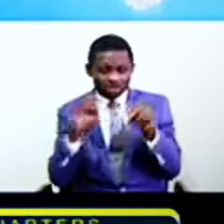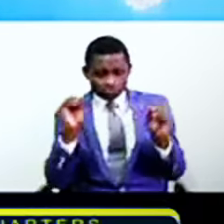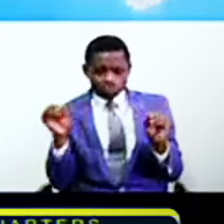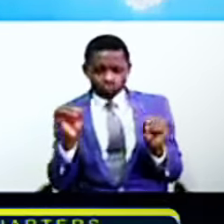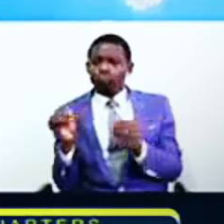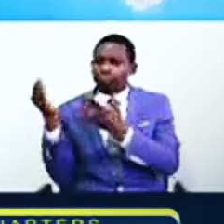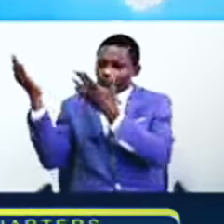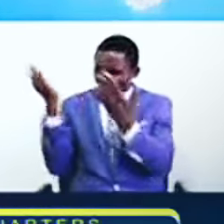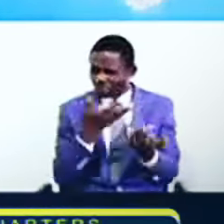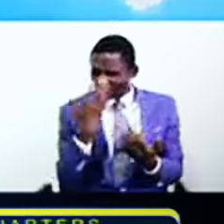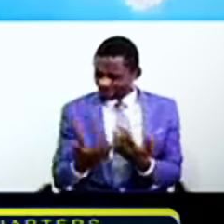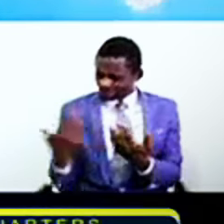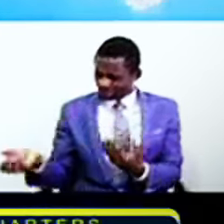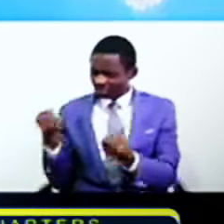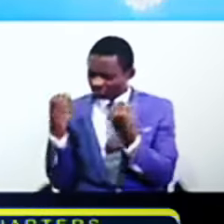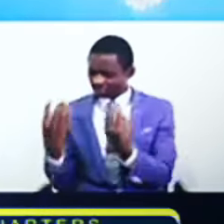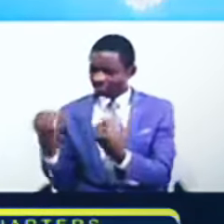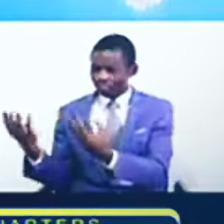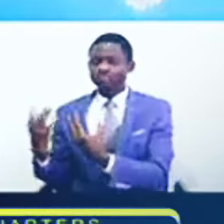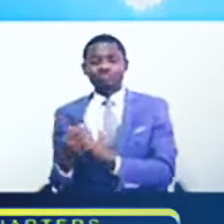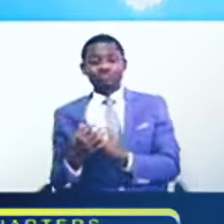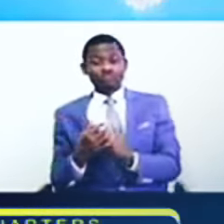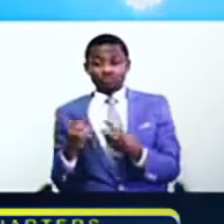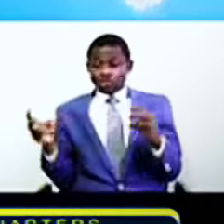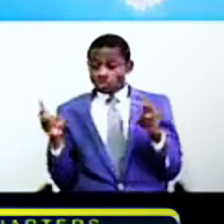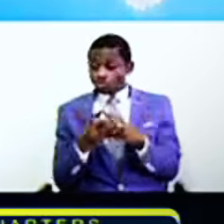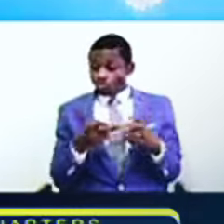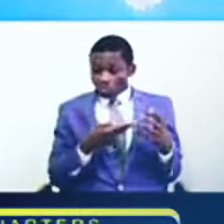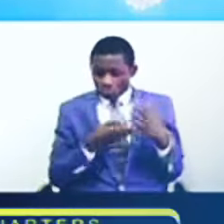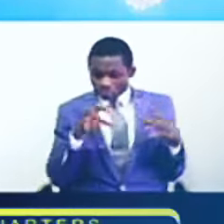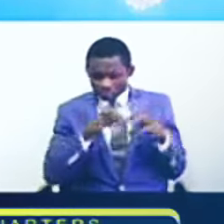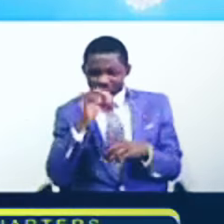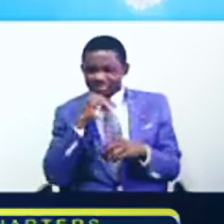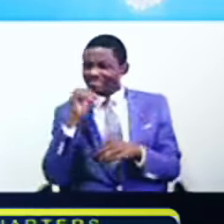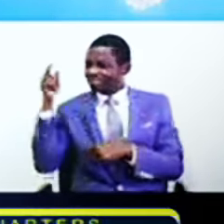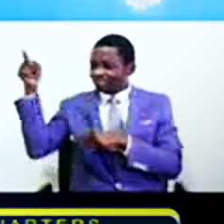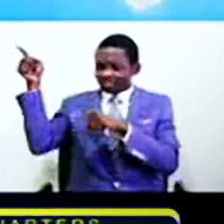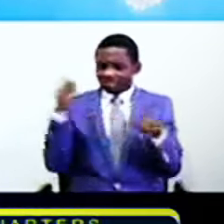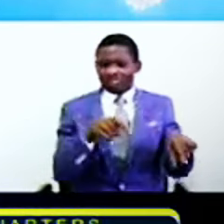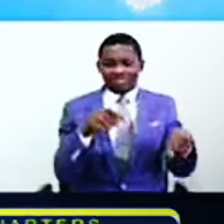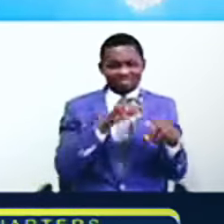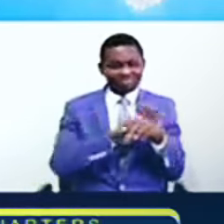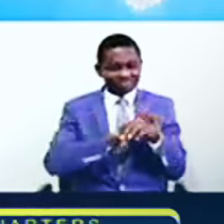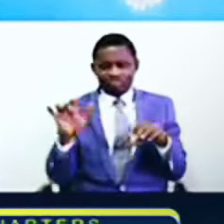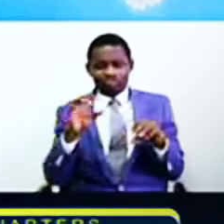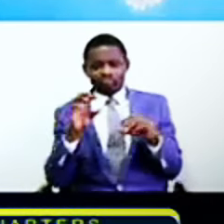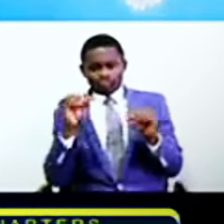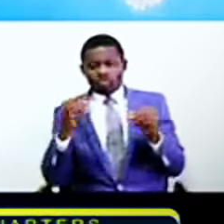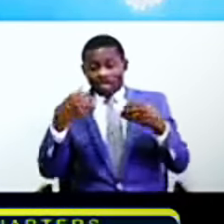the Holy Spirit never came into your life empty-handed, not at all.